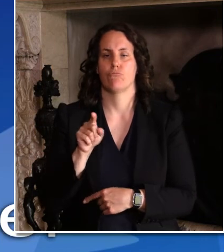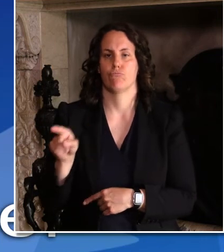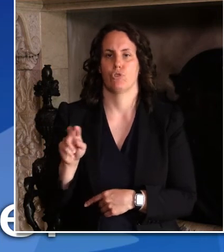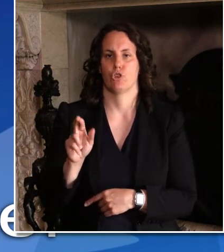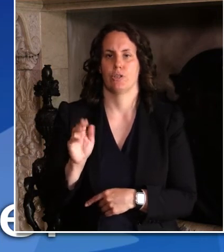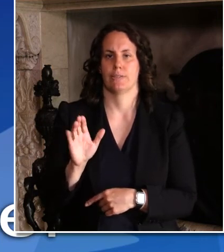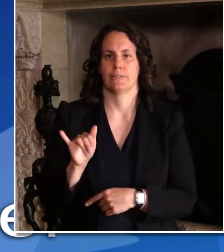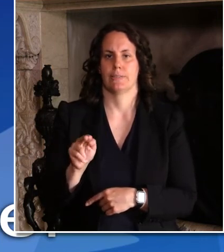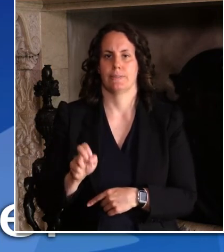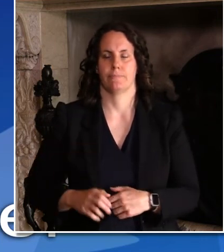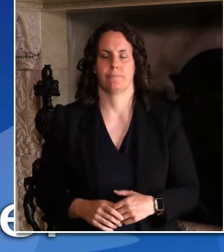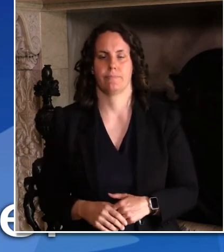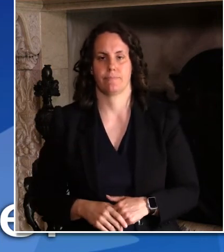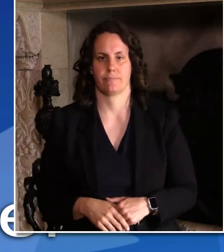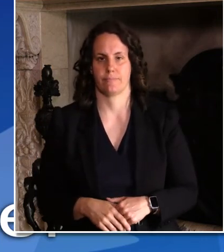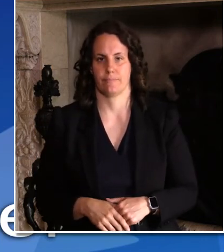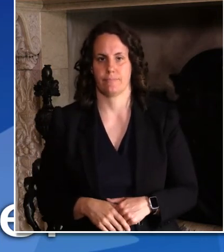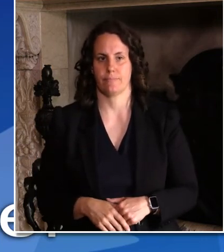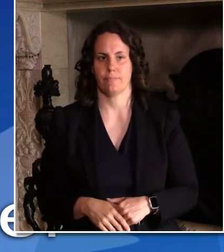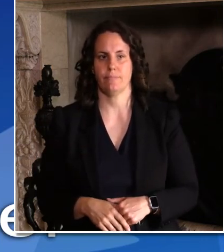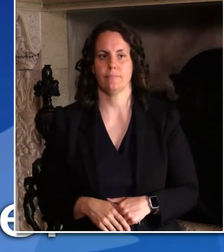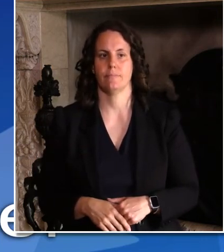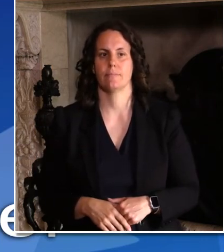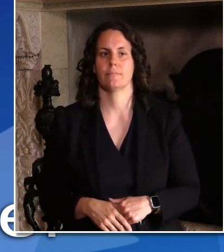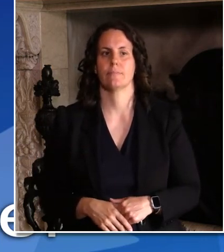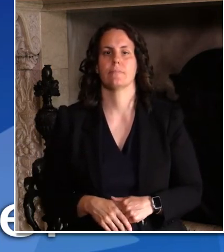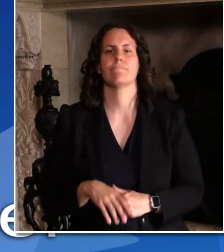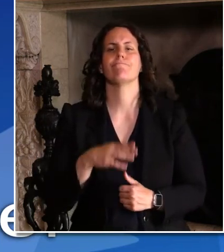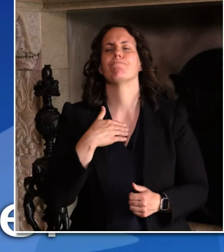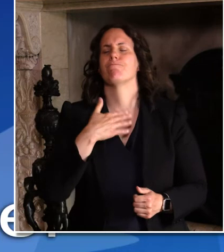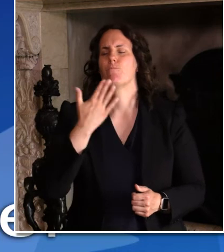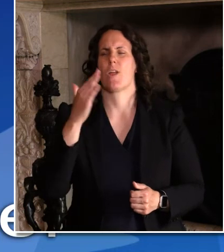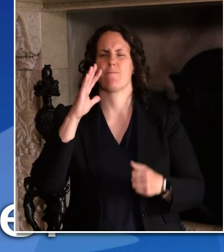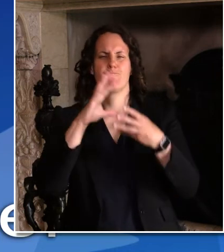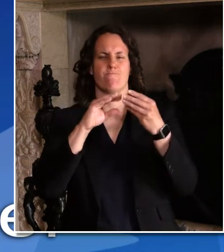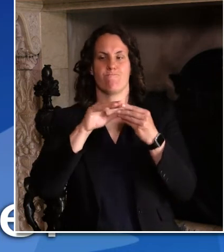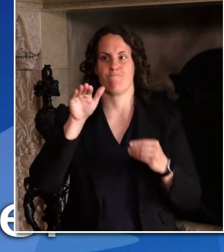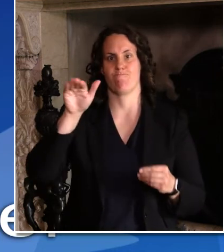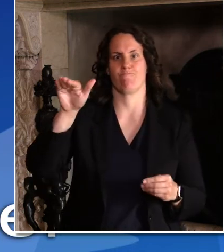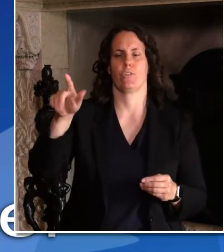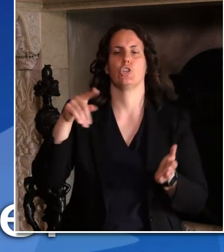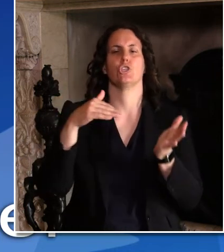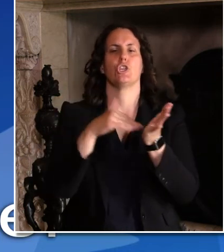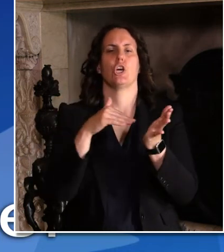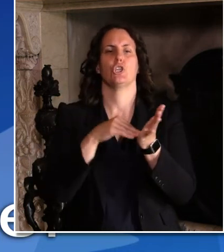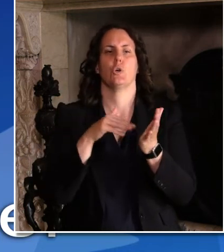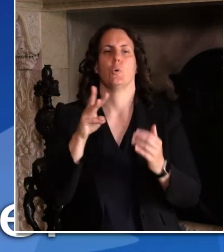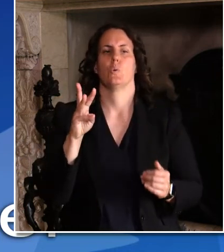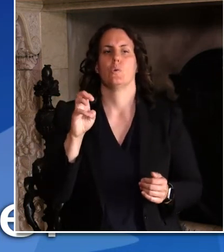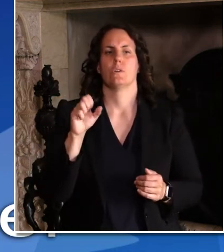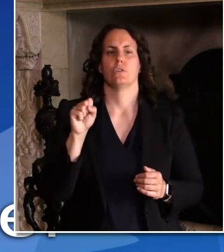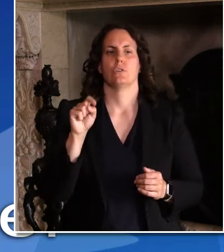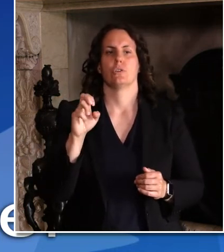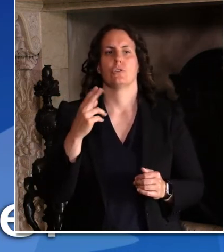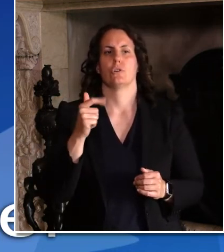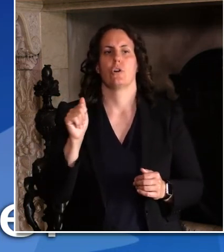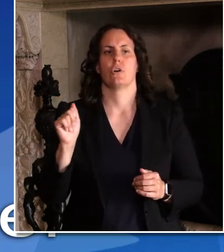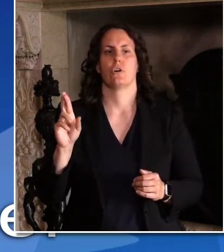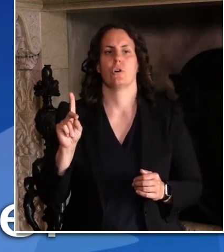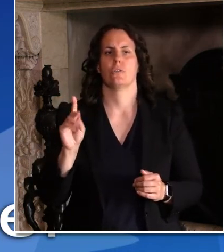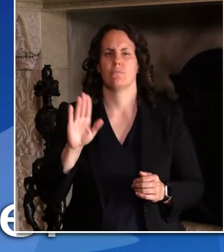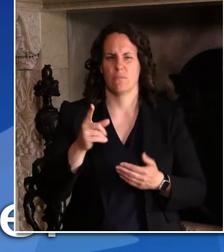Hi, this question I believe would be for Dr. Westergaard. You said a couple days ago, it might have been last week, that there hadn't been any cases of